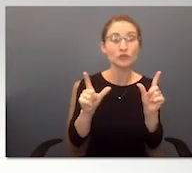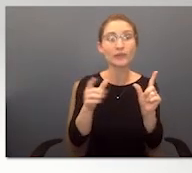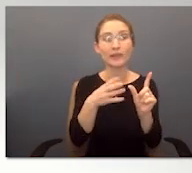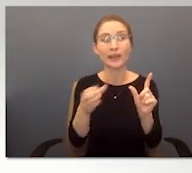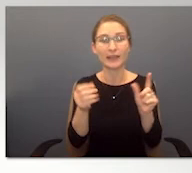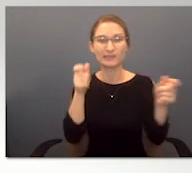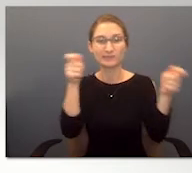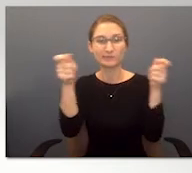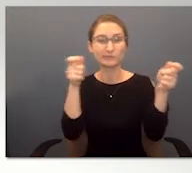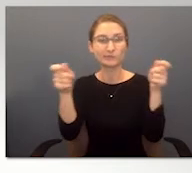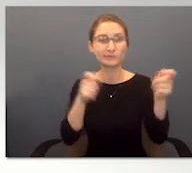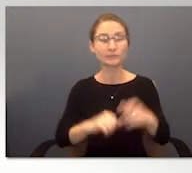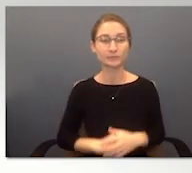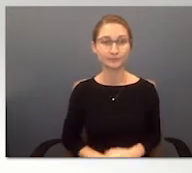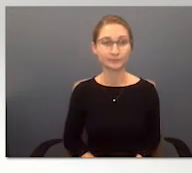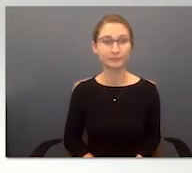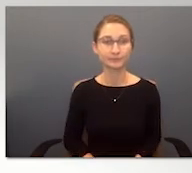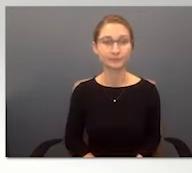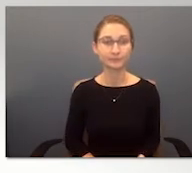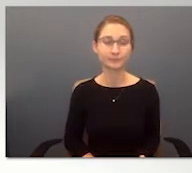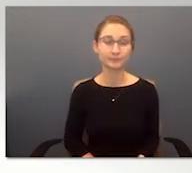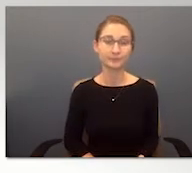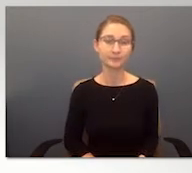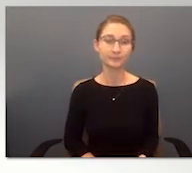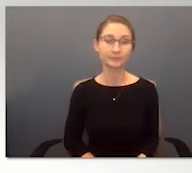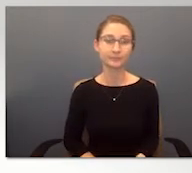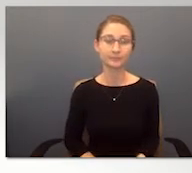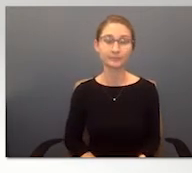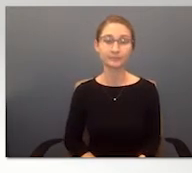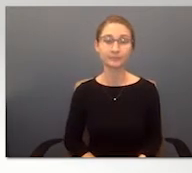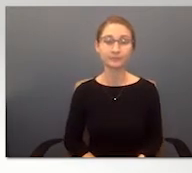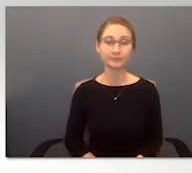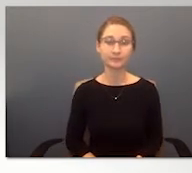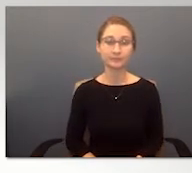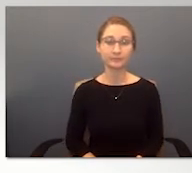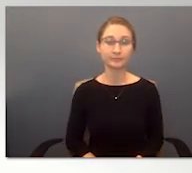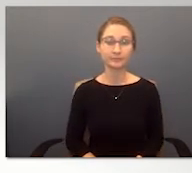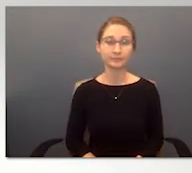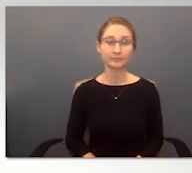preserve health, safety, and welfare of the public. We have